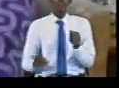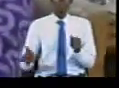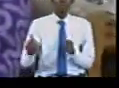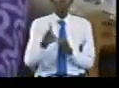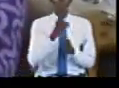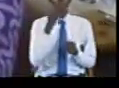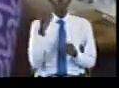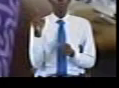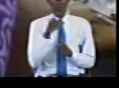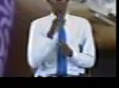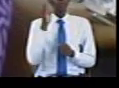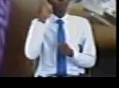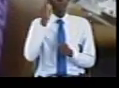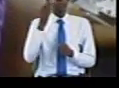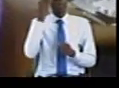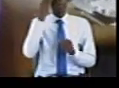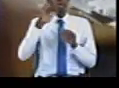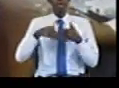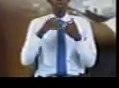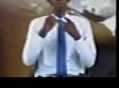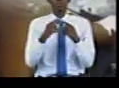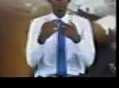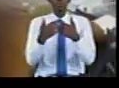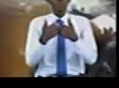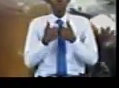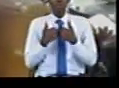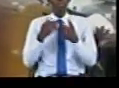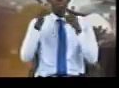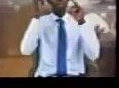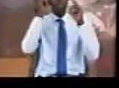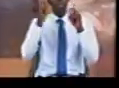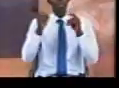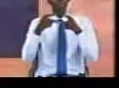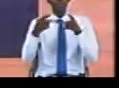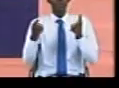know how to possess his vessel in,